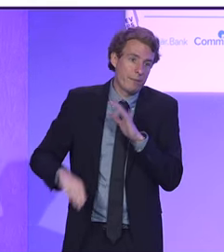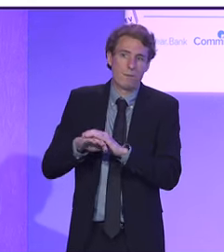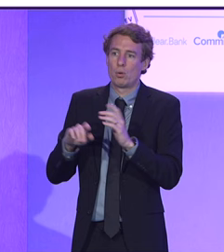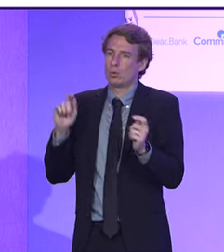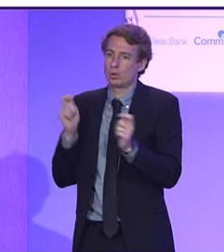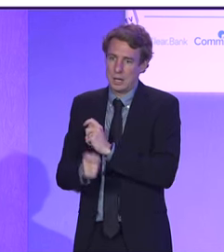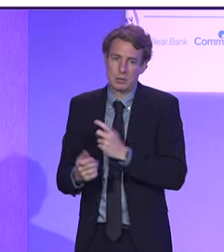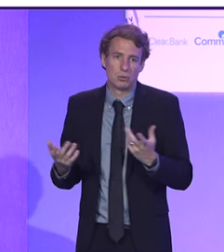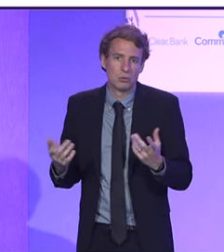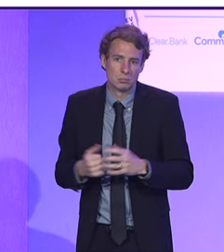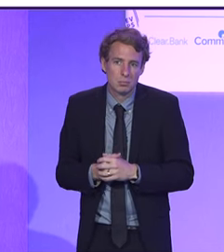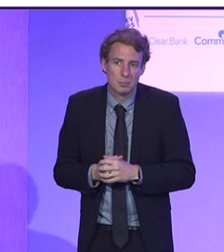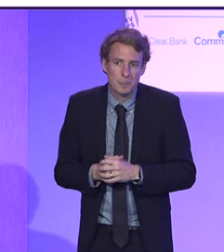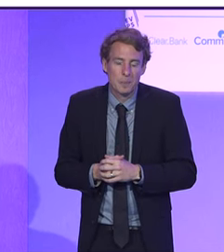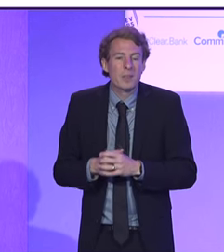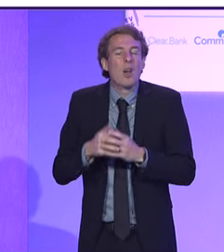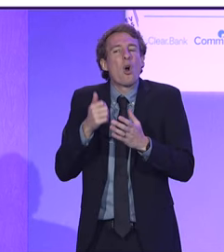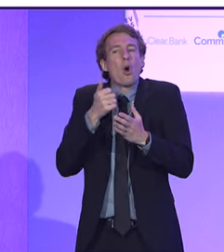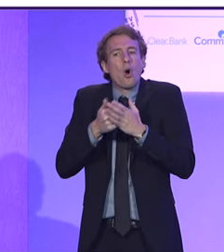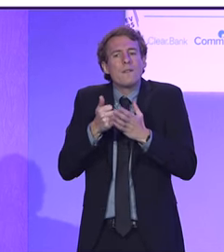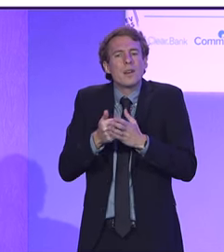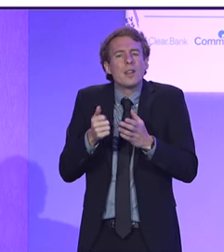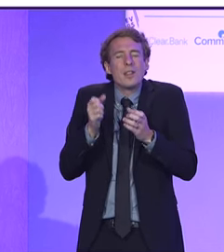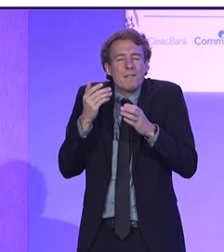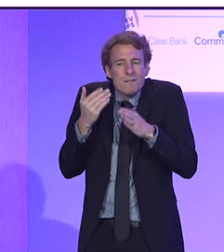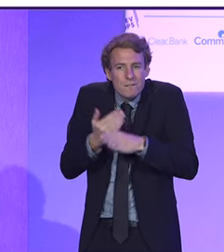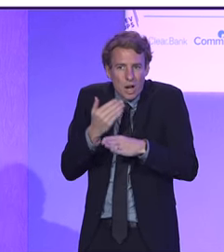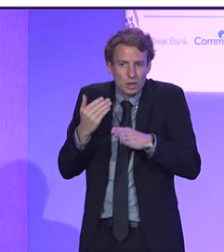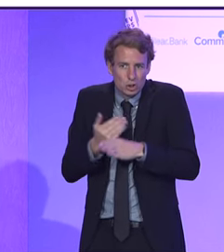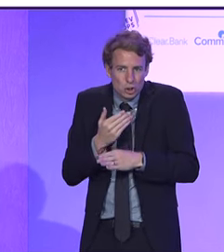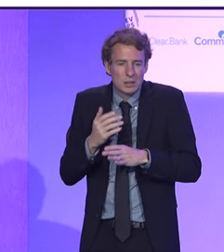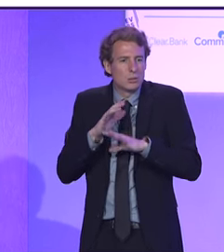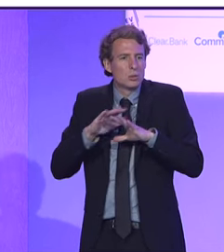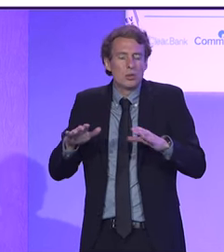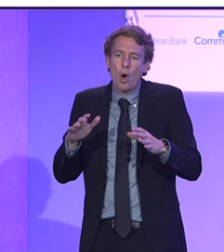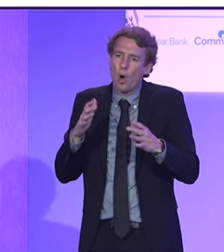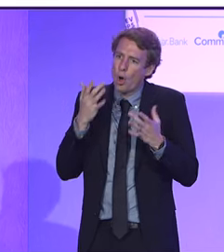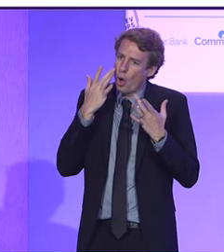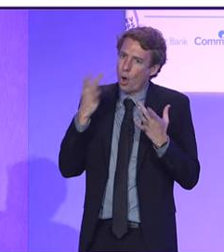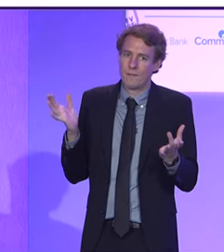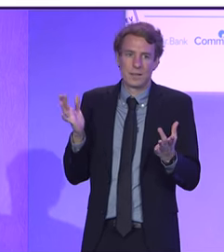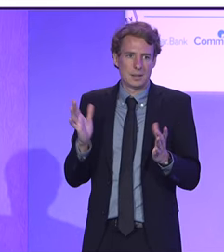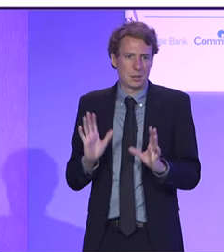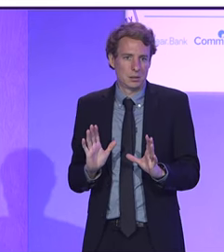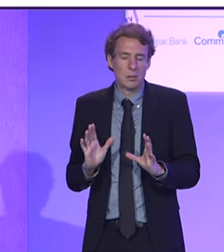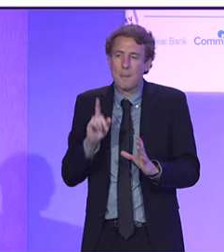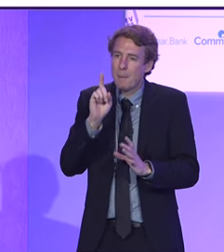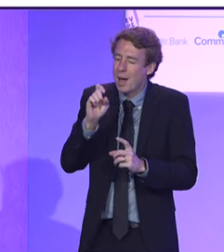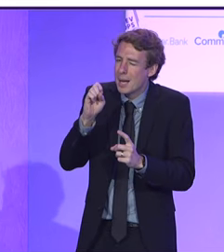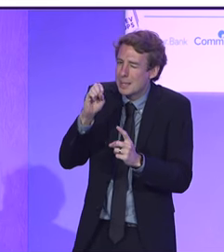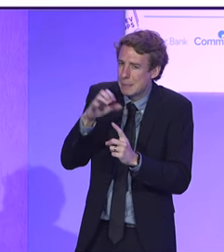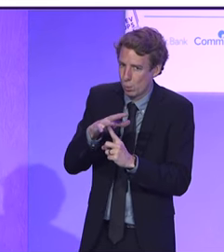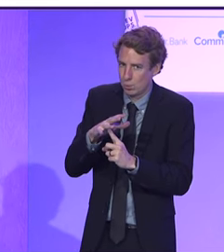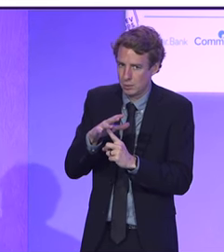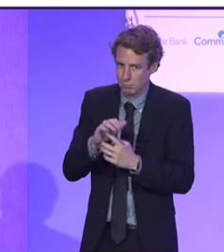is not the most obvious part of a system, but it is the most important. The other thing is that systems can contain